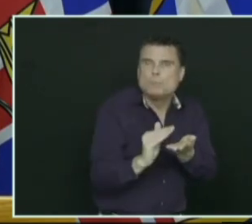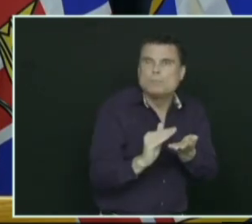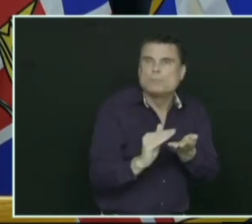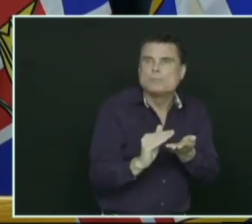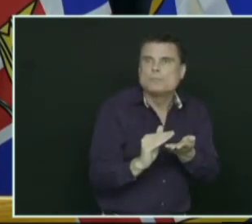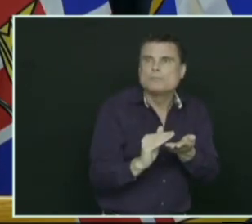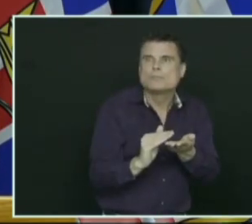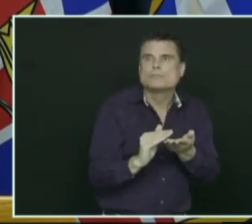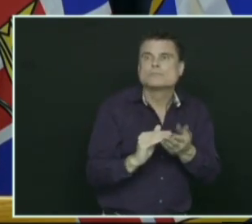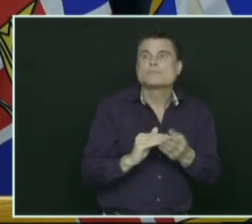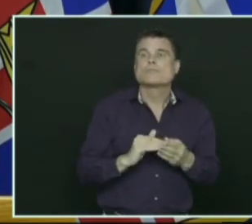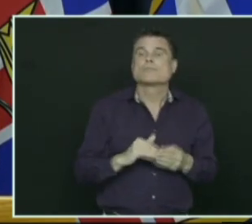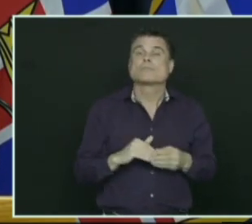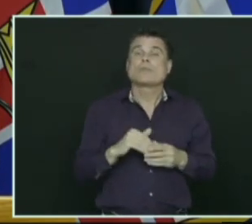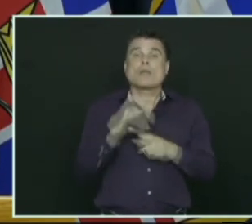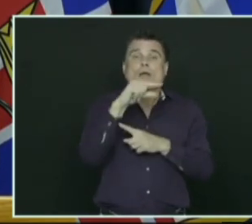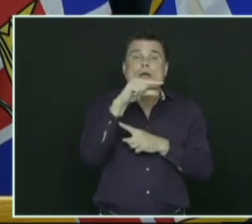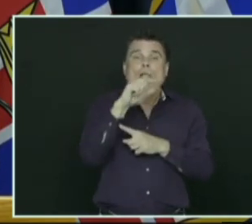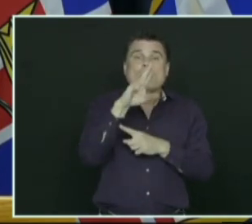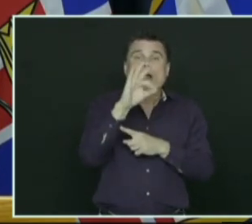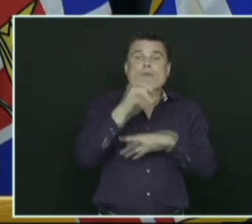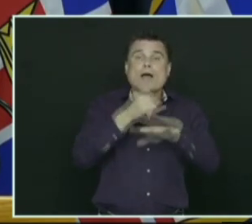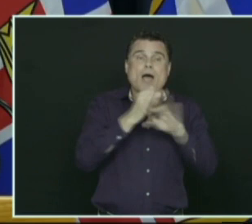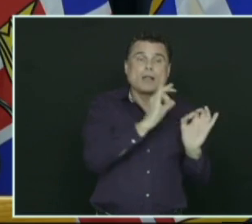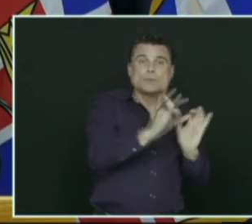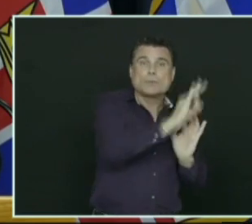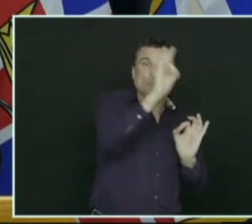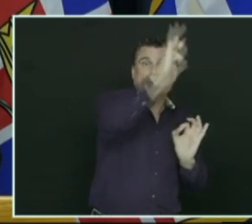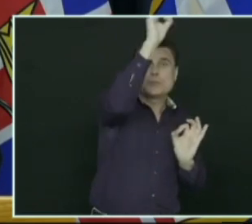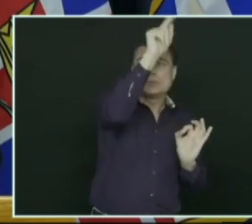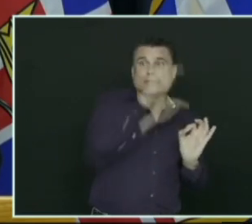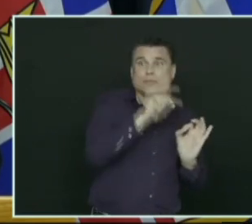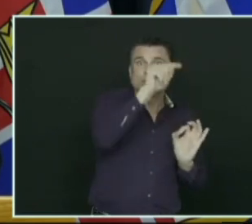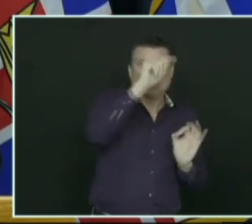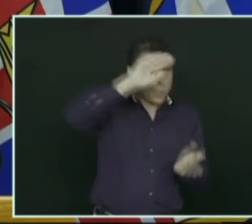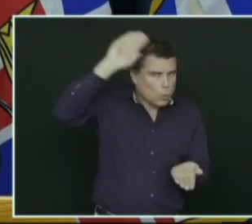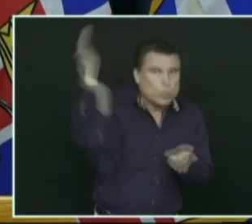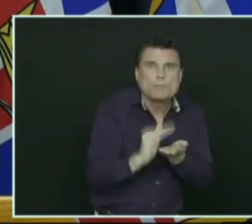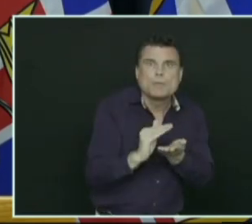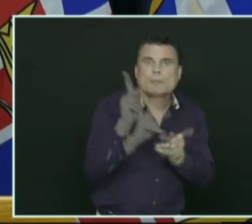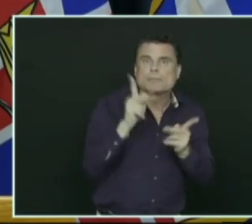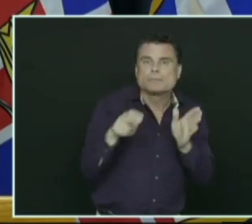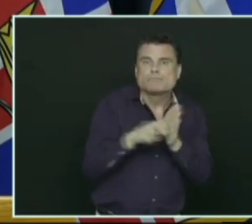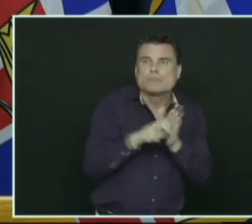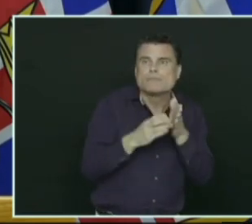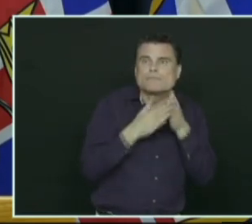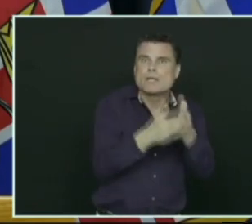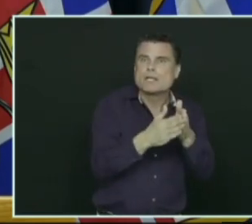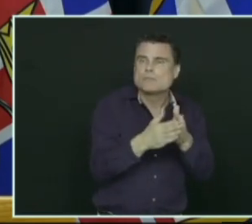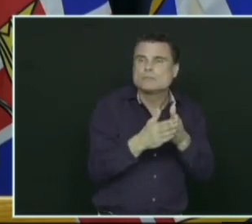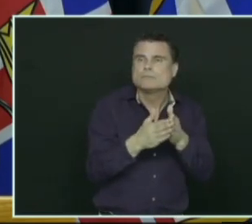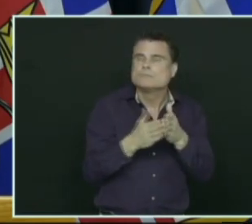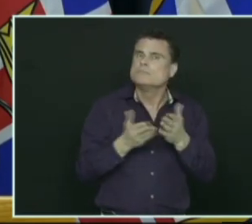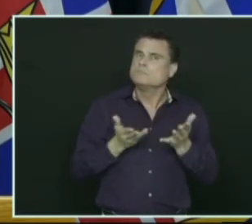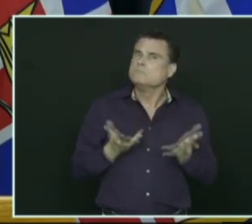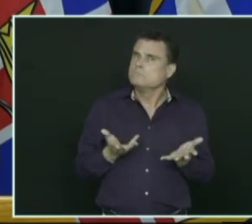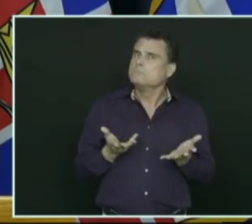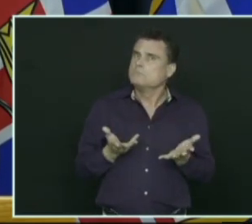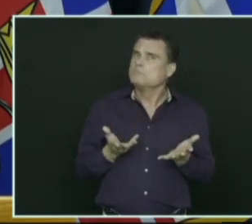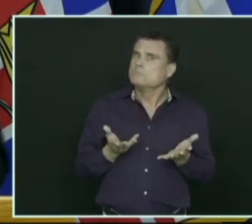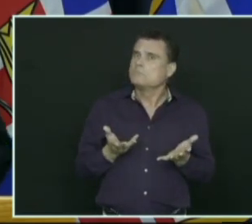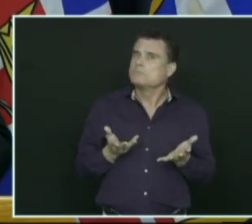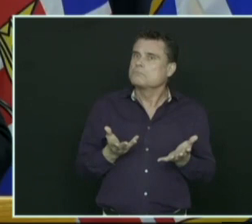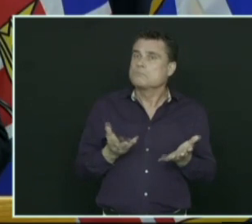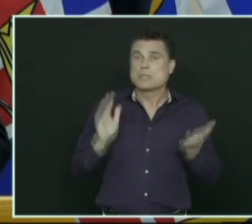path is as clear as that achievement of what we see in our communities now. We have to bend the curve, not the rules. We need to follow the